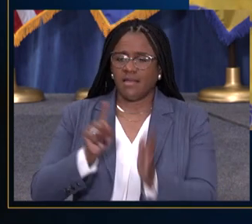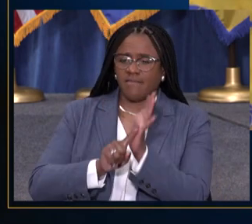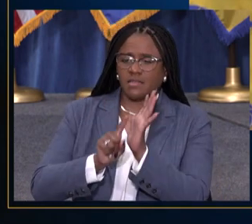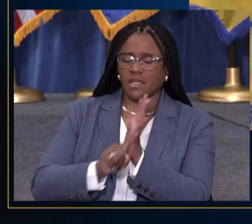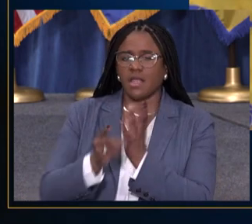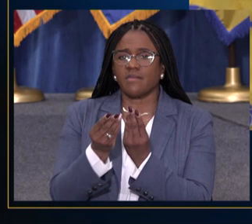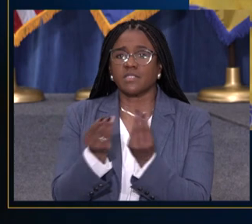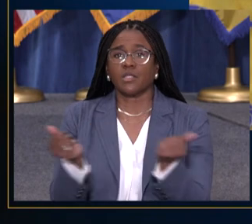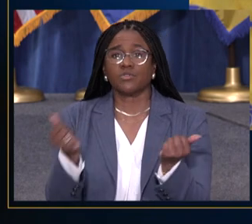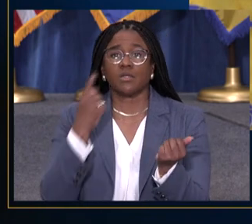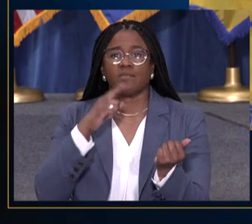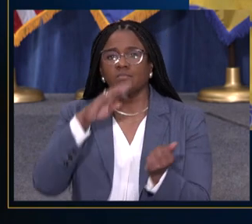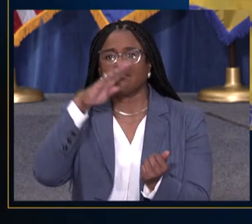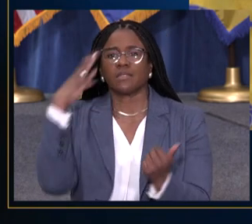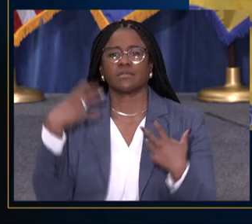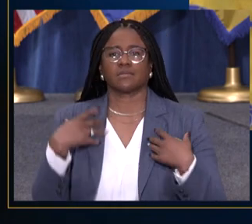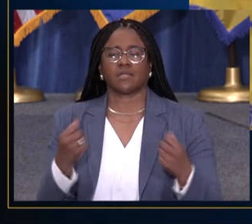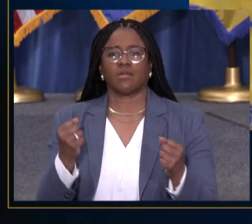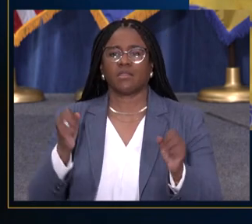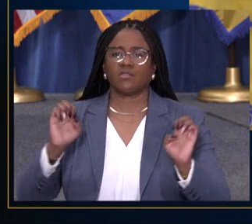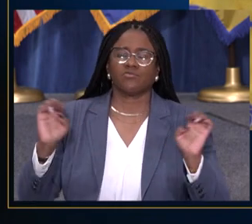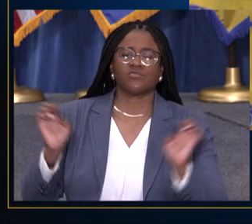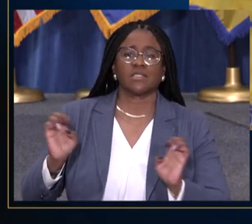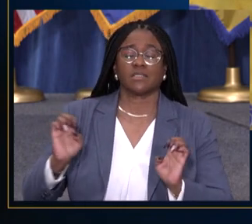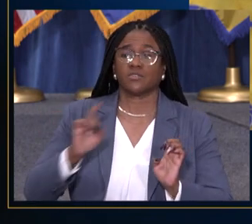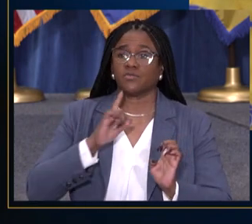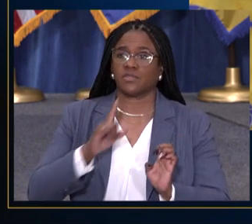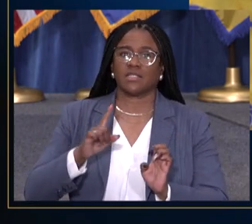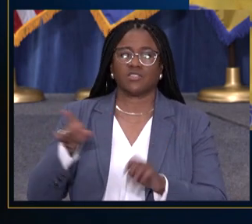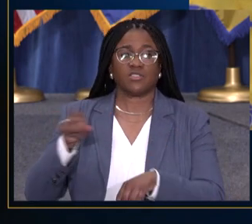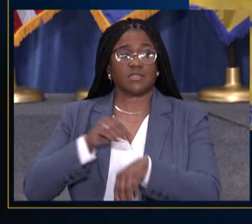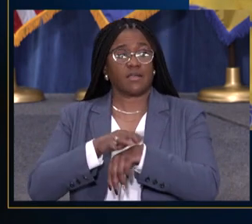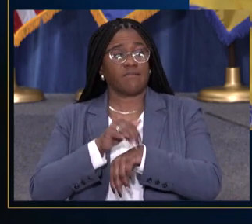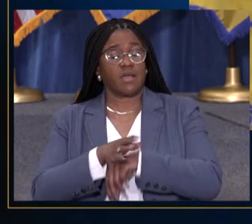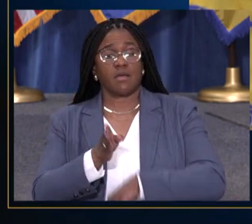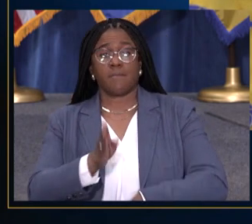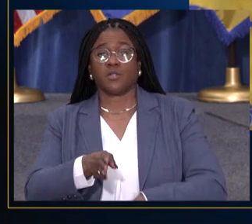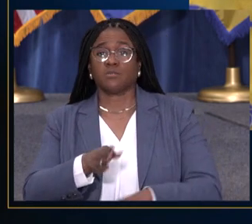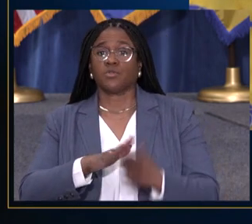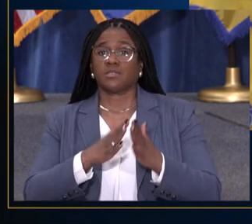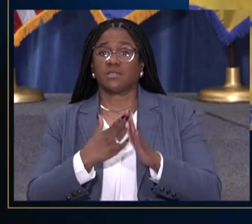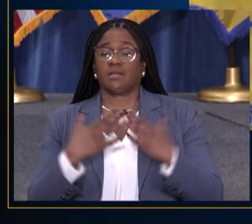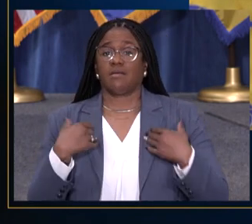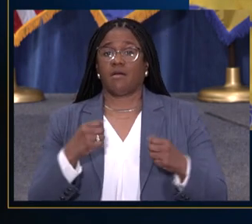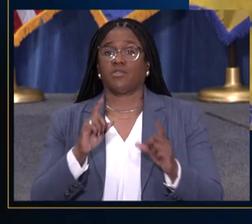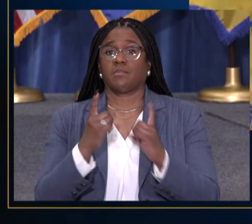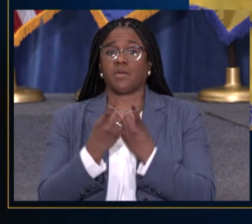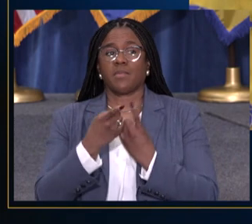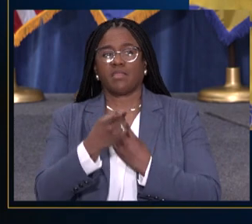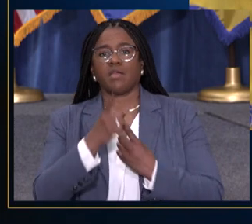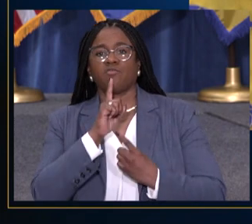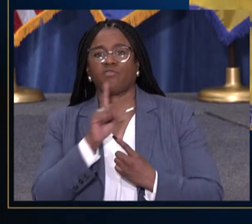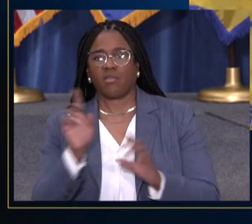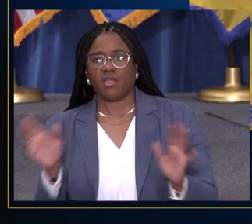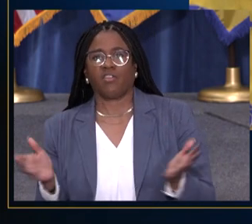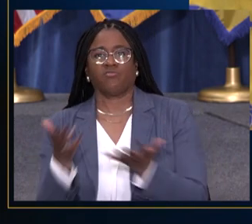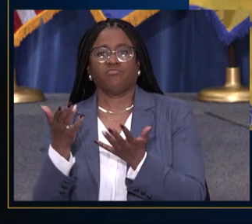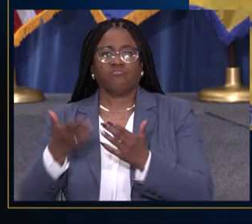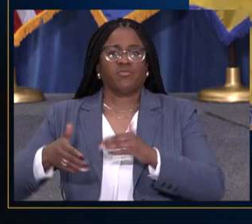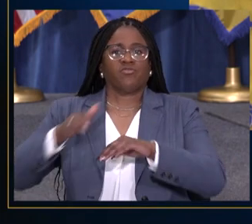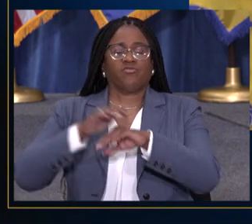Black maternal health crisis, is advising the Baltimore City Health Department as it raises awareness of